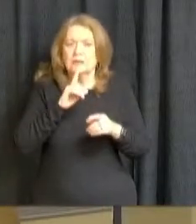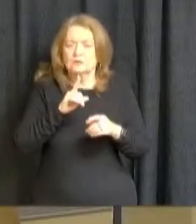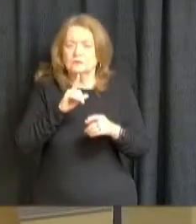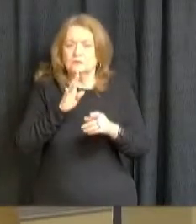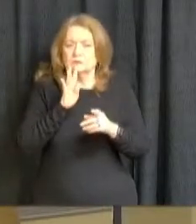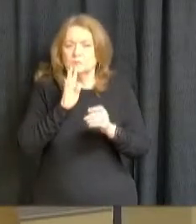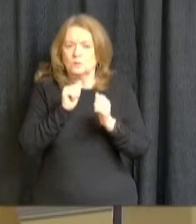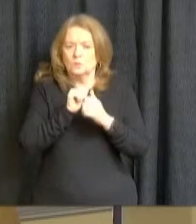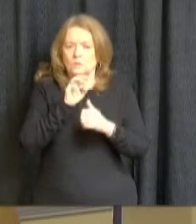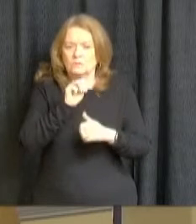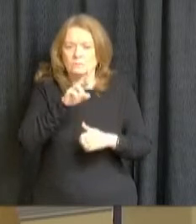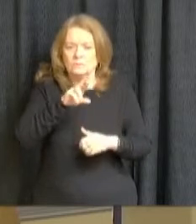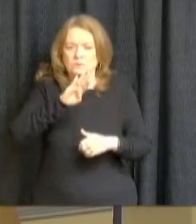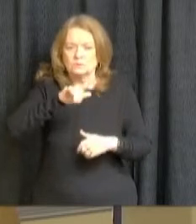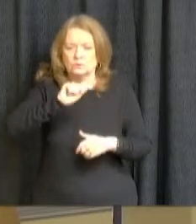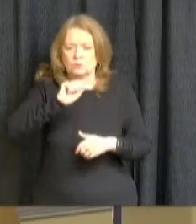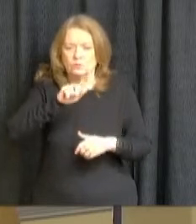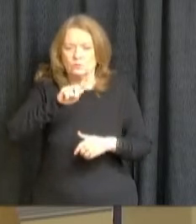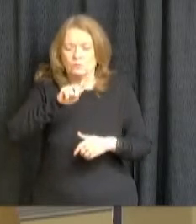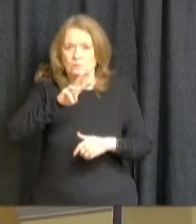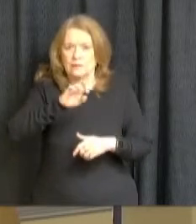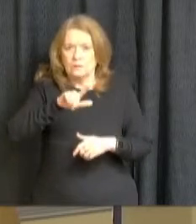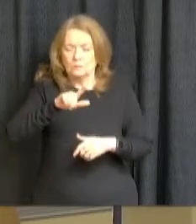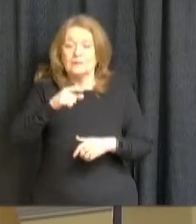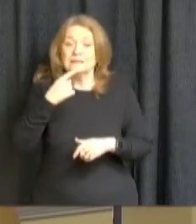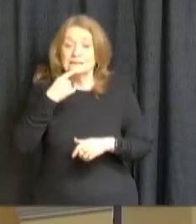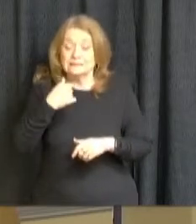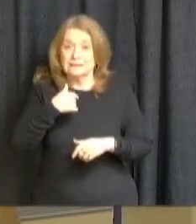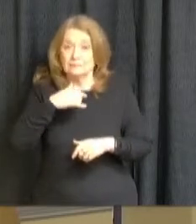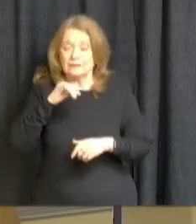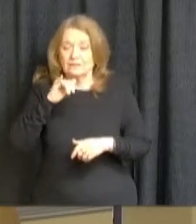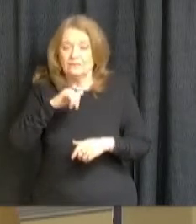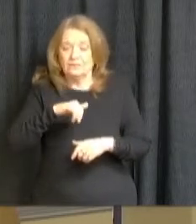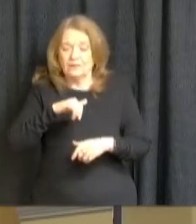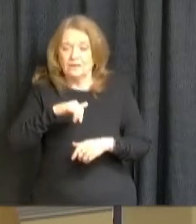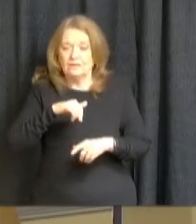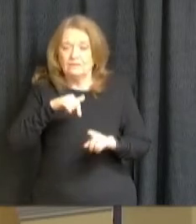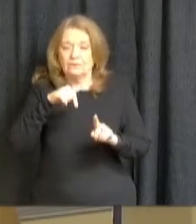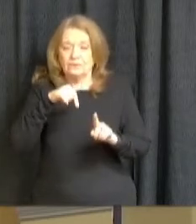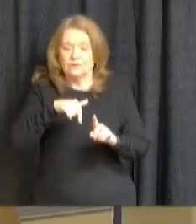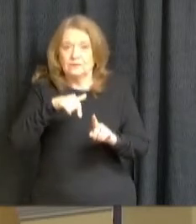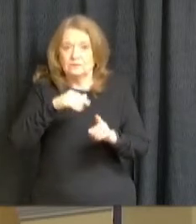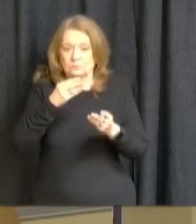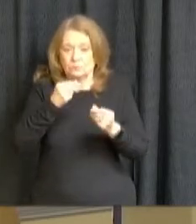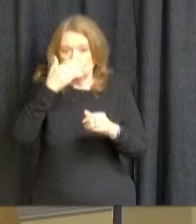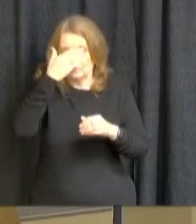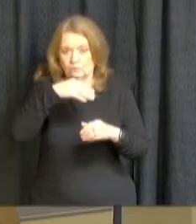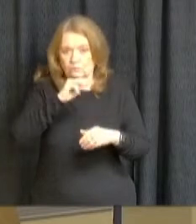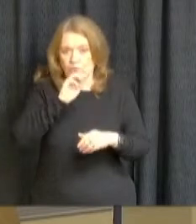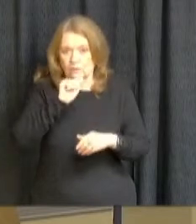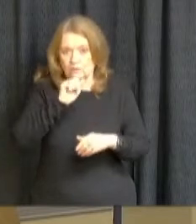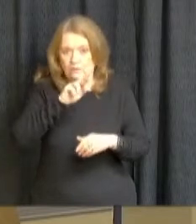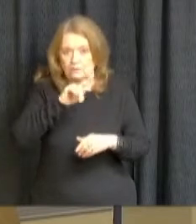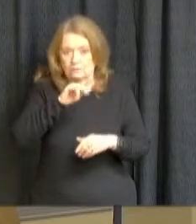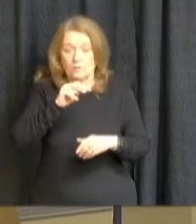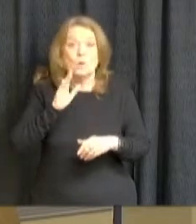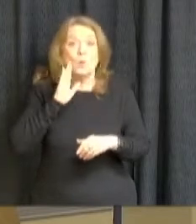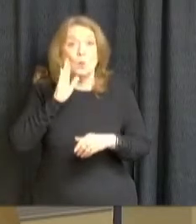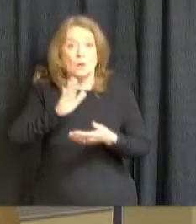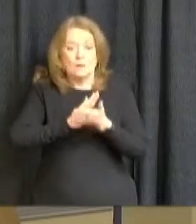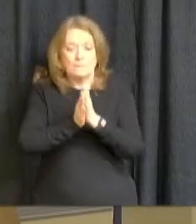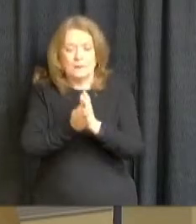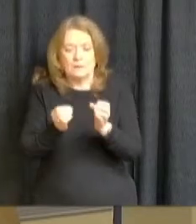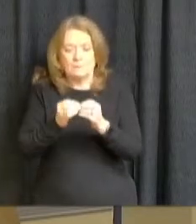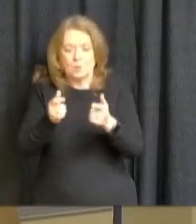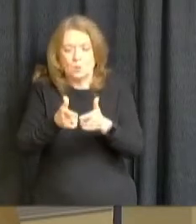Mr. Blackwell about this case, and he did tell me that the frontage of his property on Martin Street, all of that will be widened,